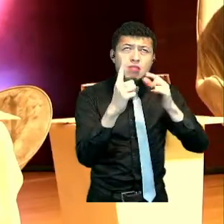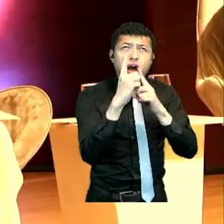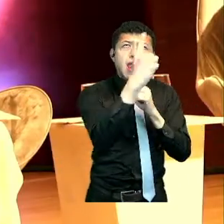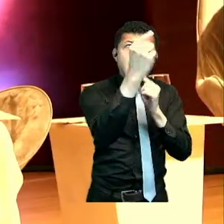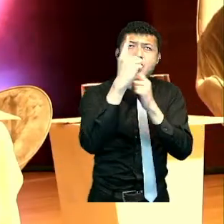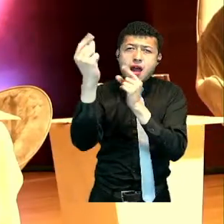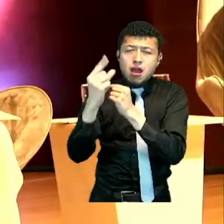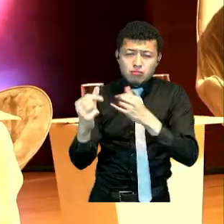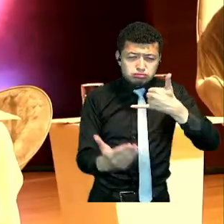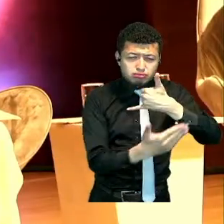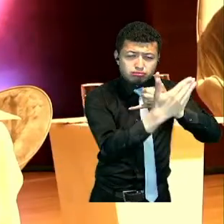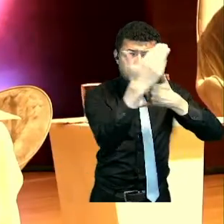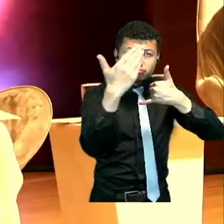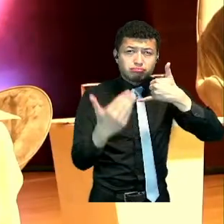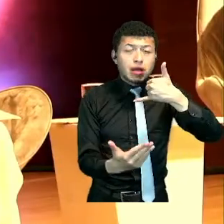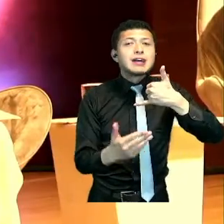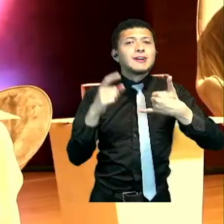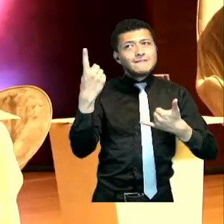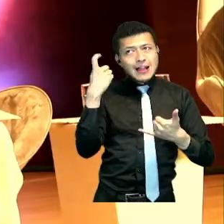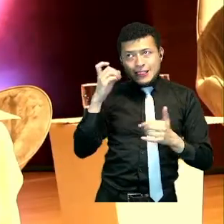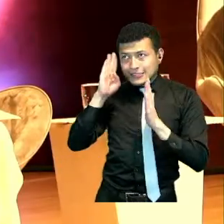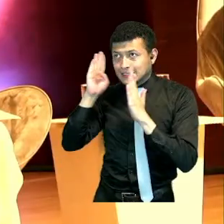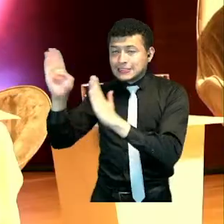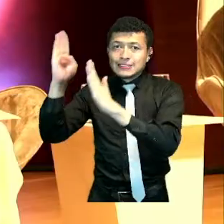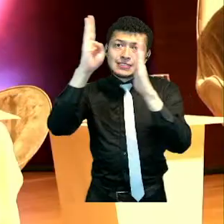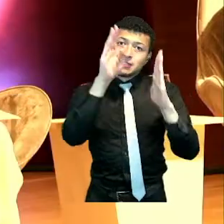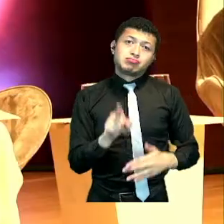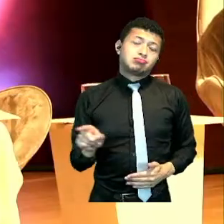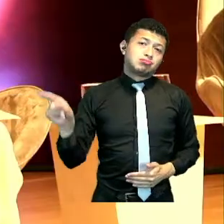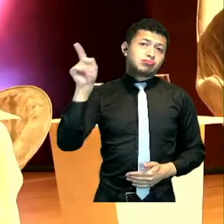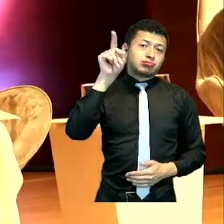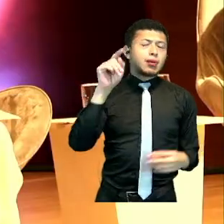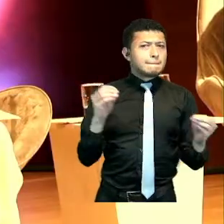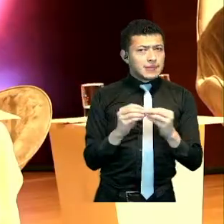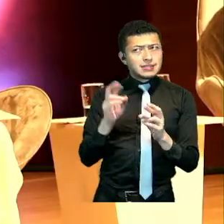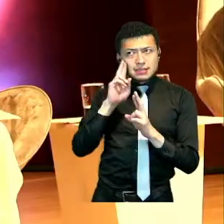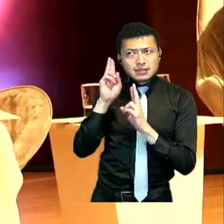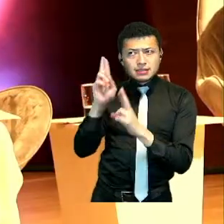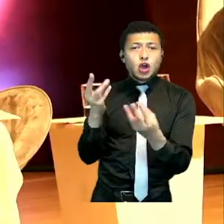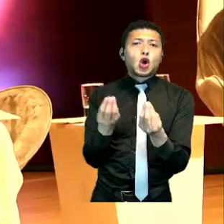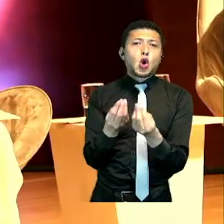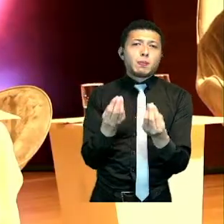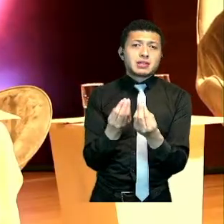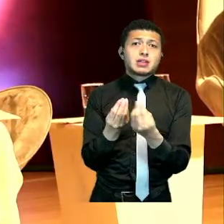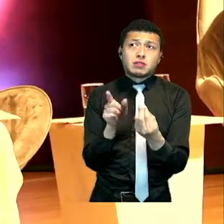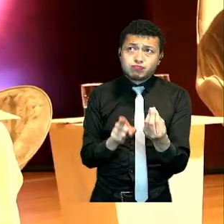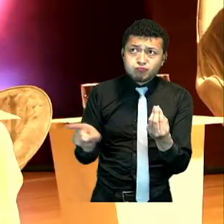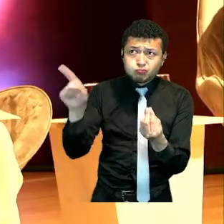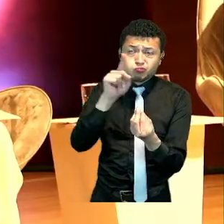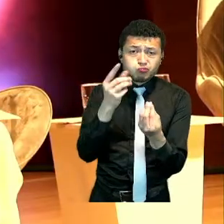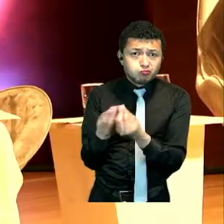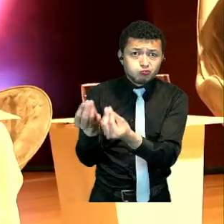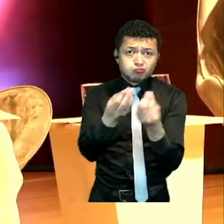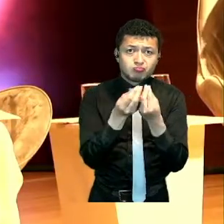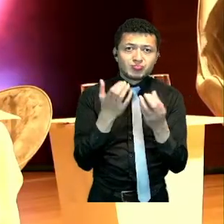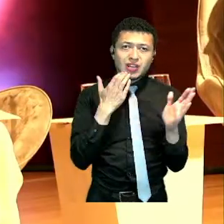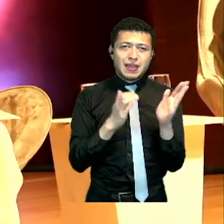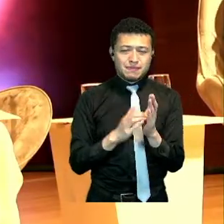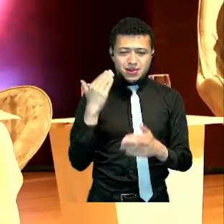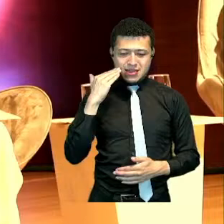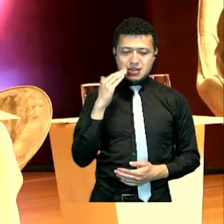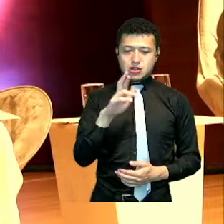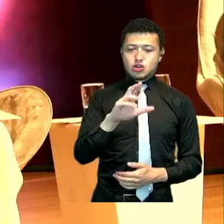or living without a roof over their heads, and to recognize our peers such